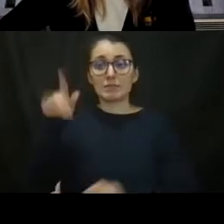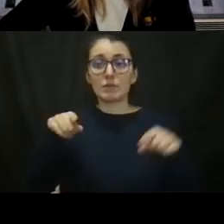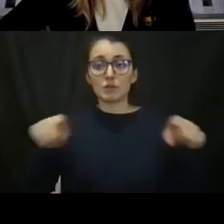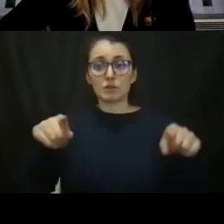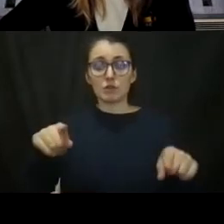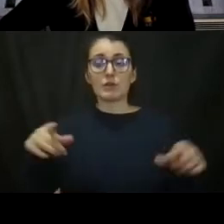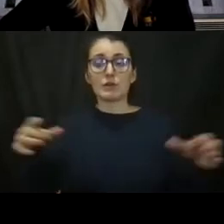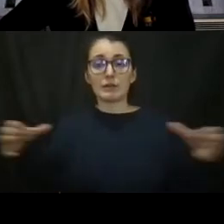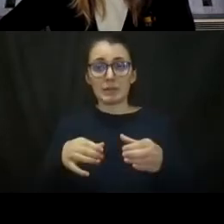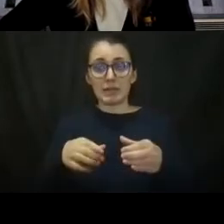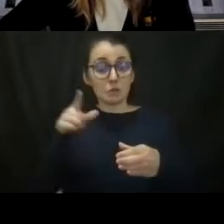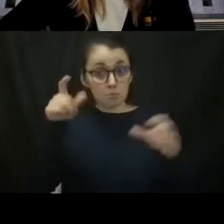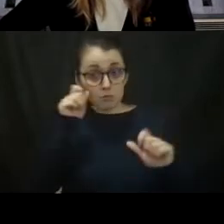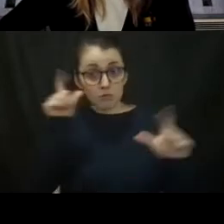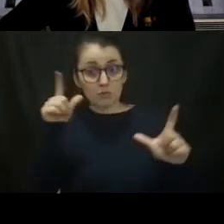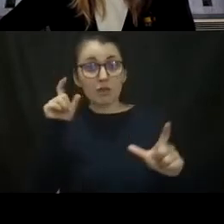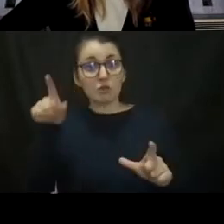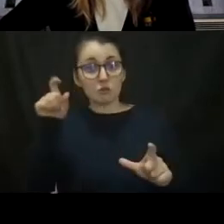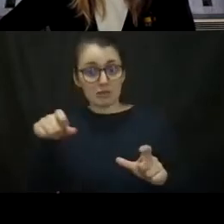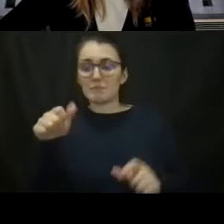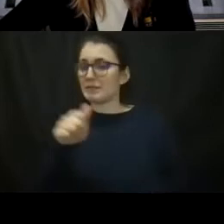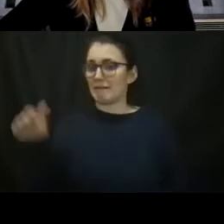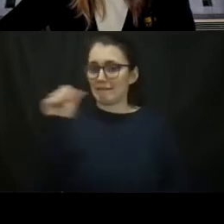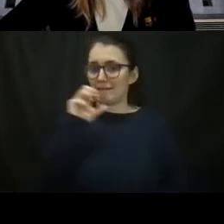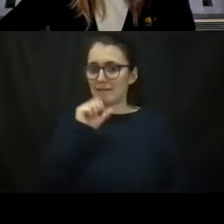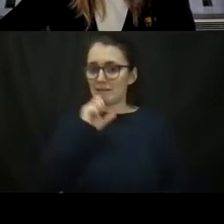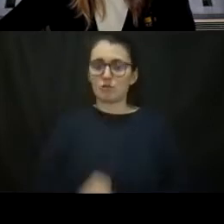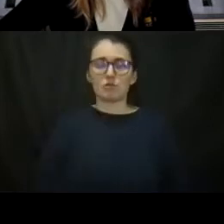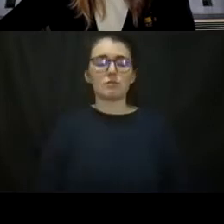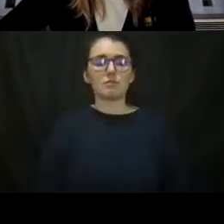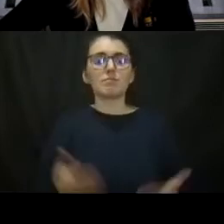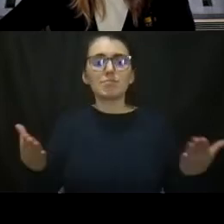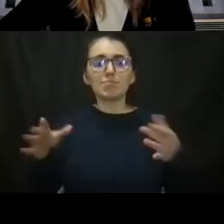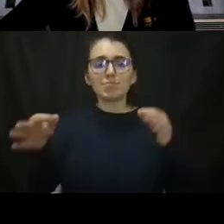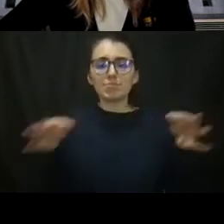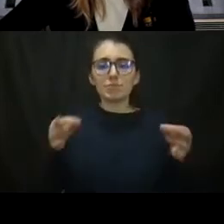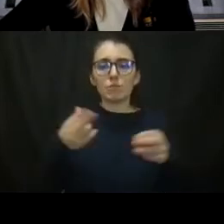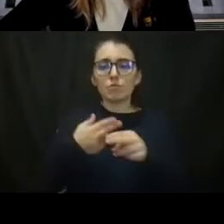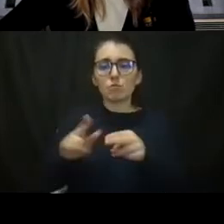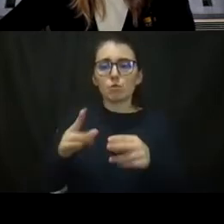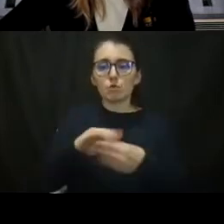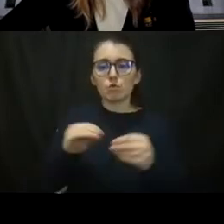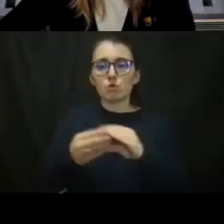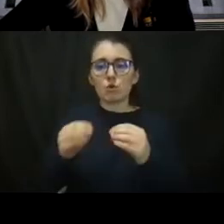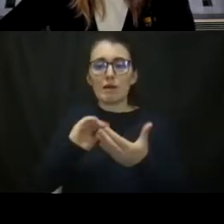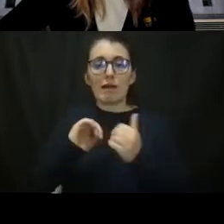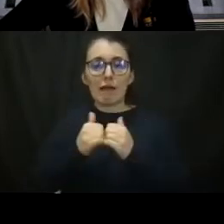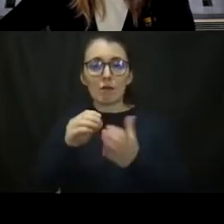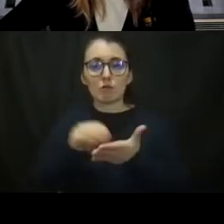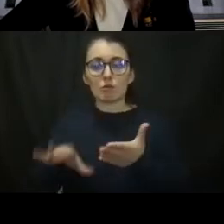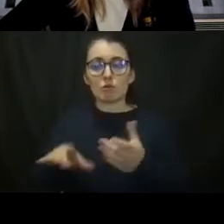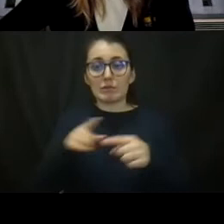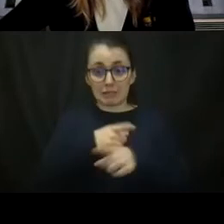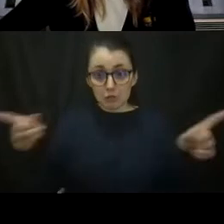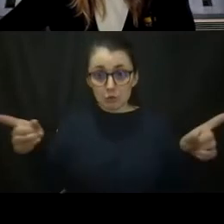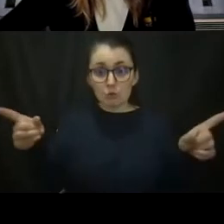You might be surprised to learn that you can be any age. Let me tell you a quick story of how students like you have changed the